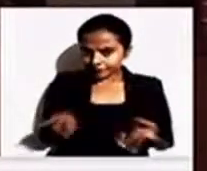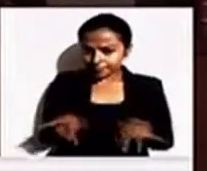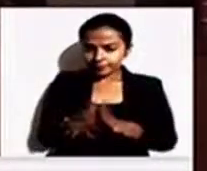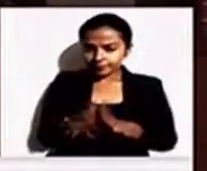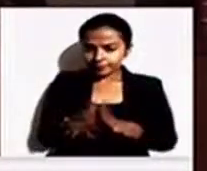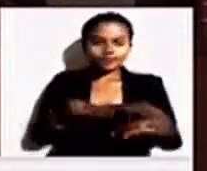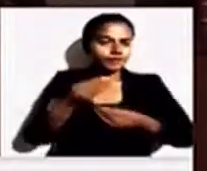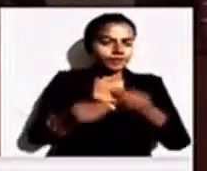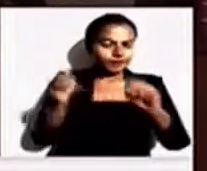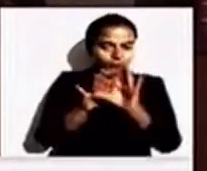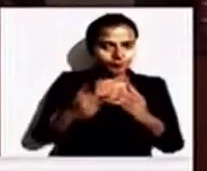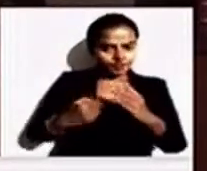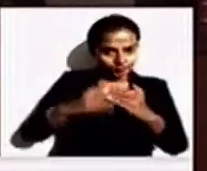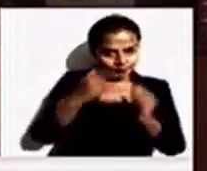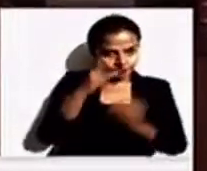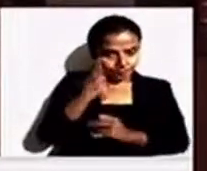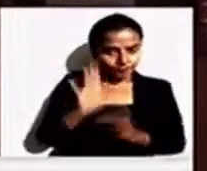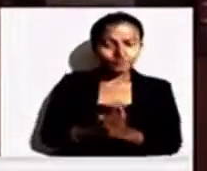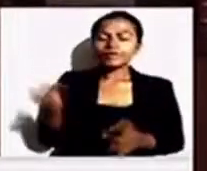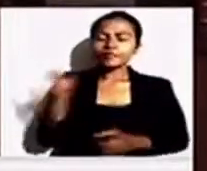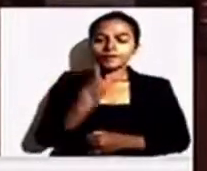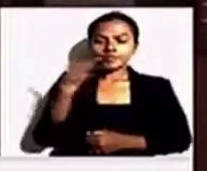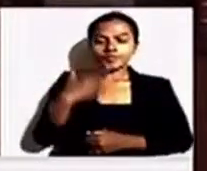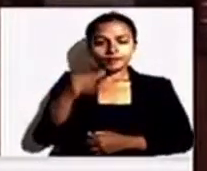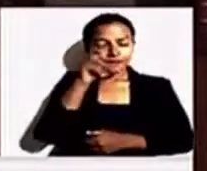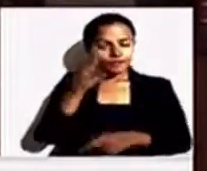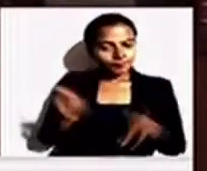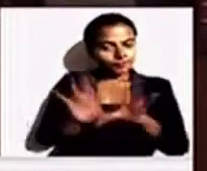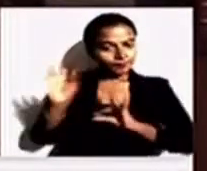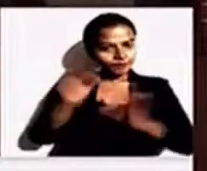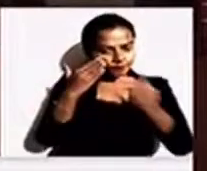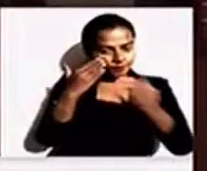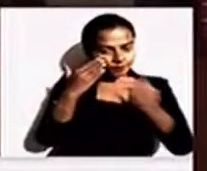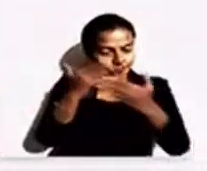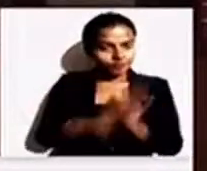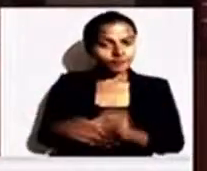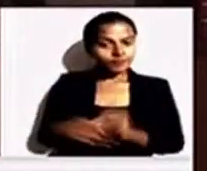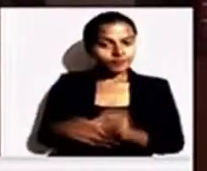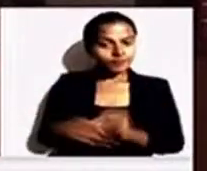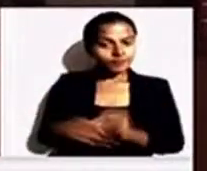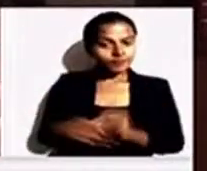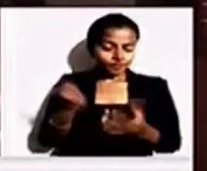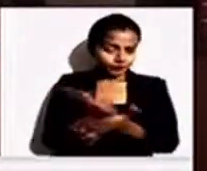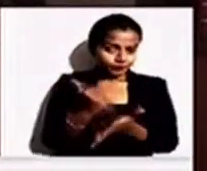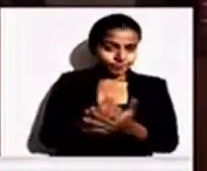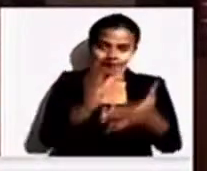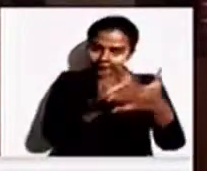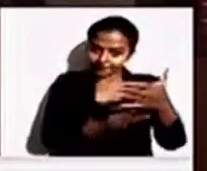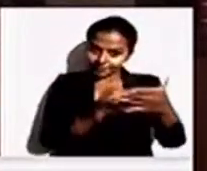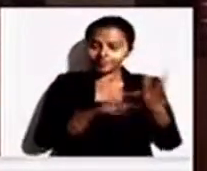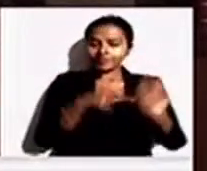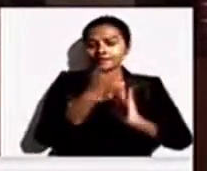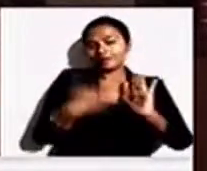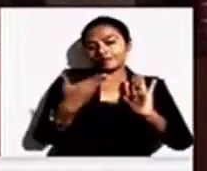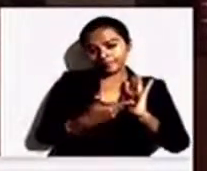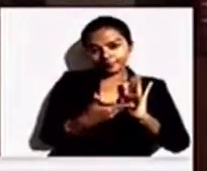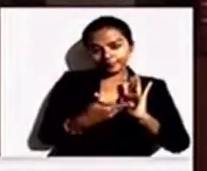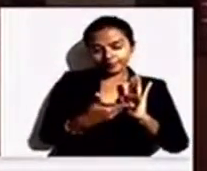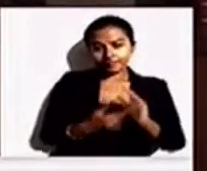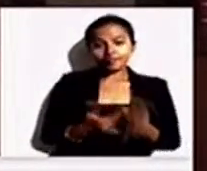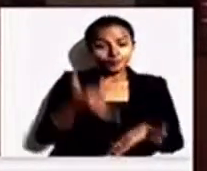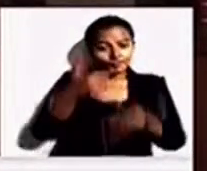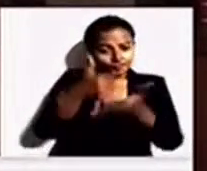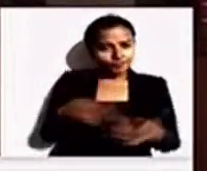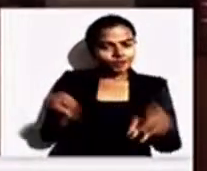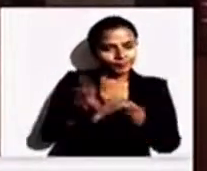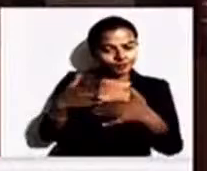So always above average. So now we are the fourth largest listed bank in the country. So awards like this will naturally